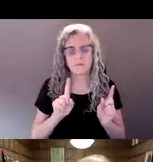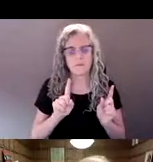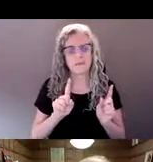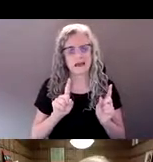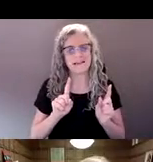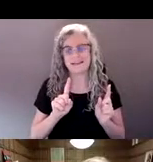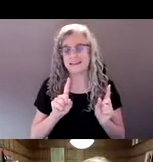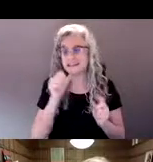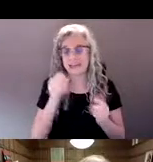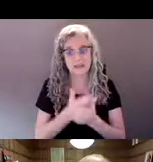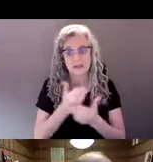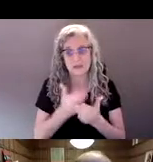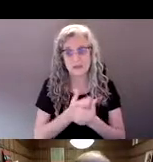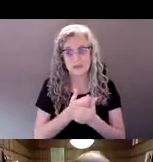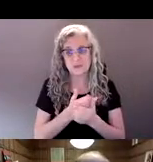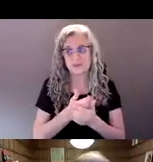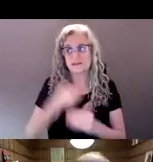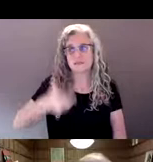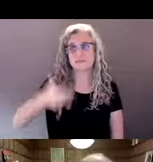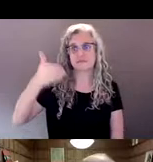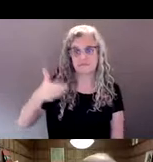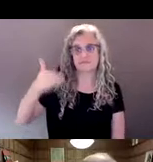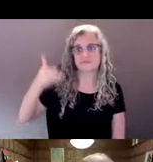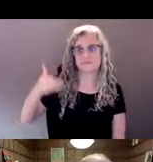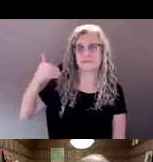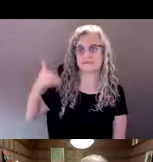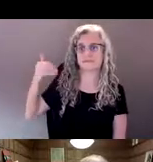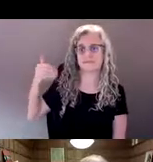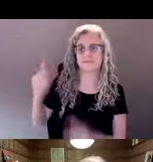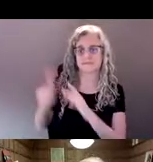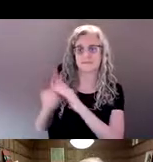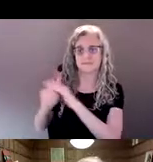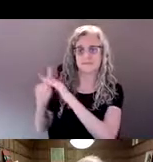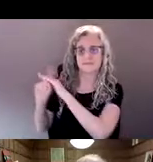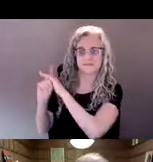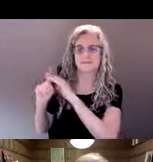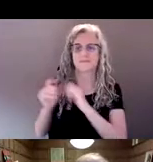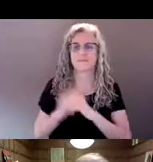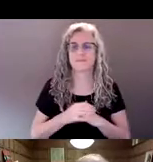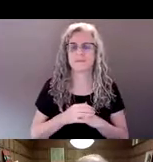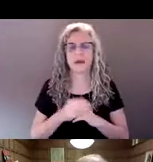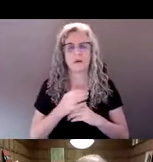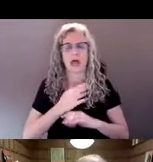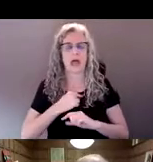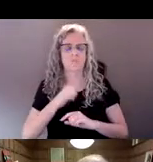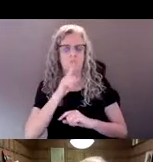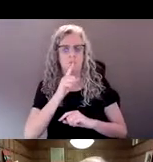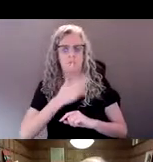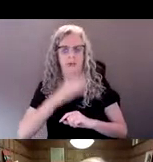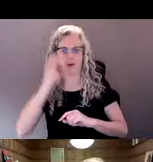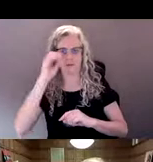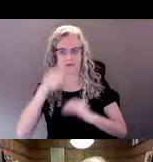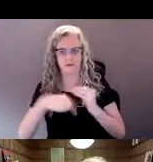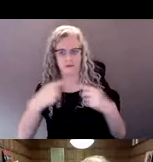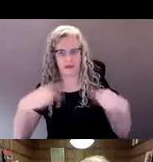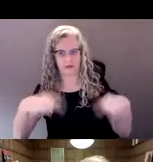familiar. I won't go into that controversy about which I don't have a specific position, except to say that once again,